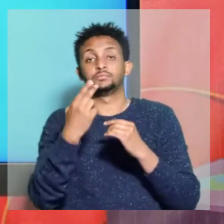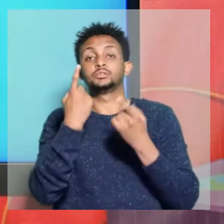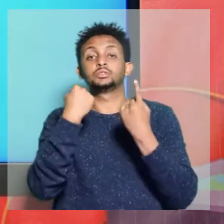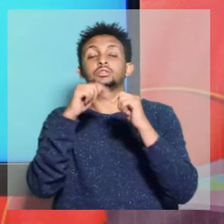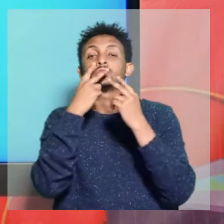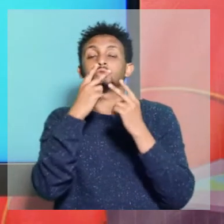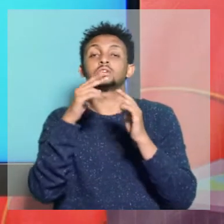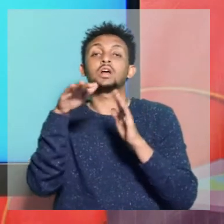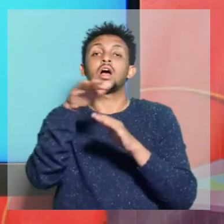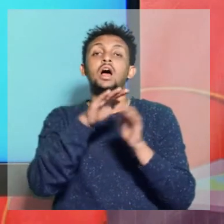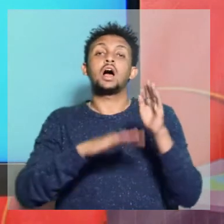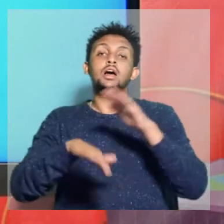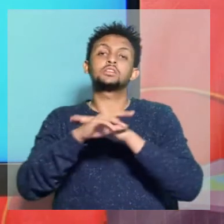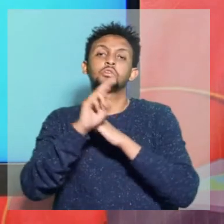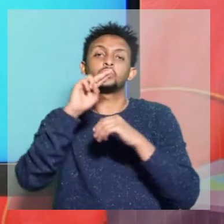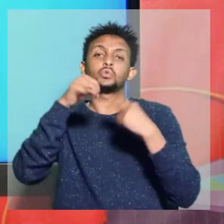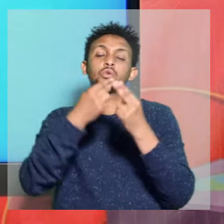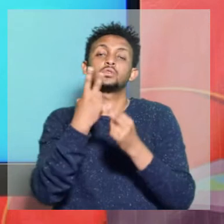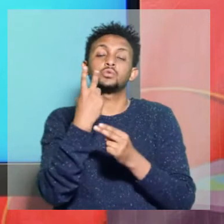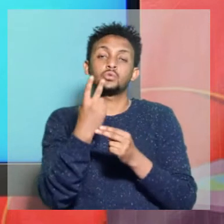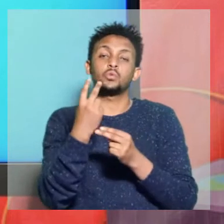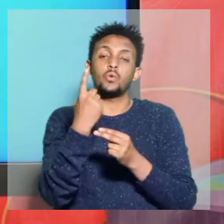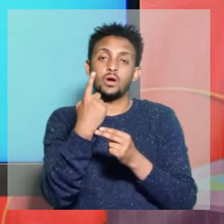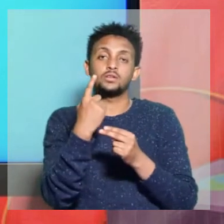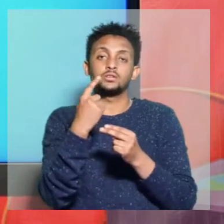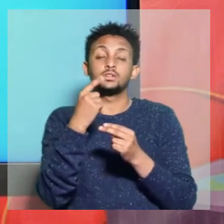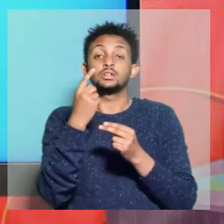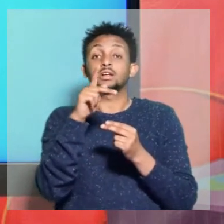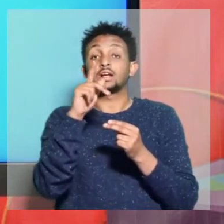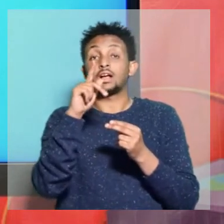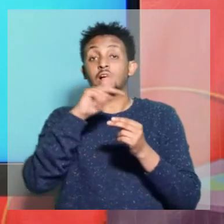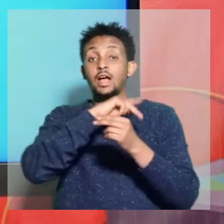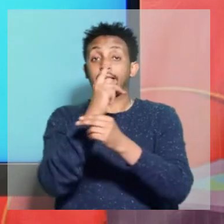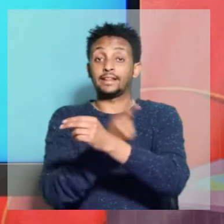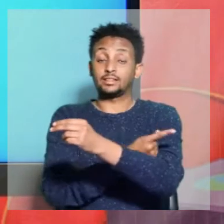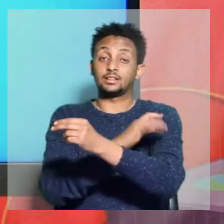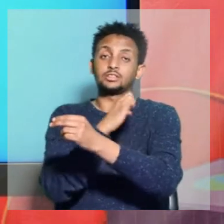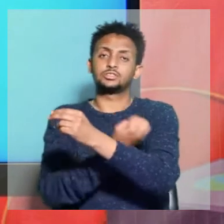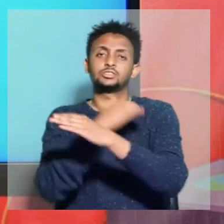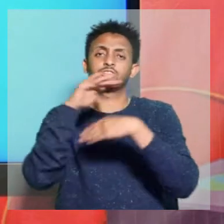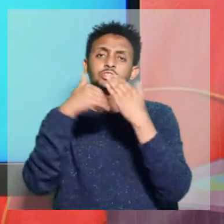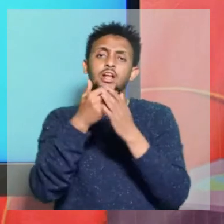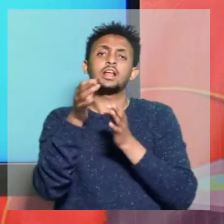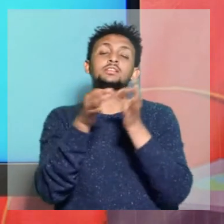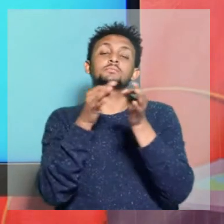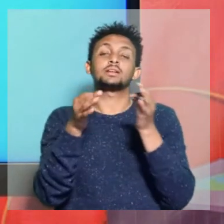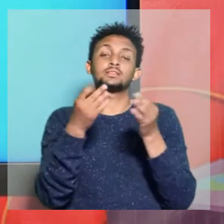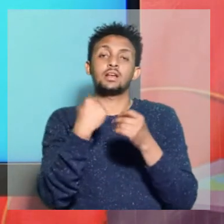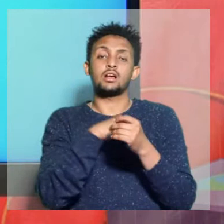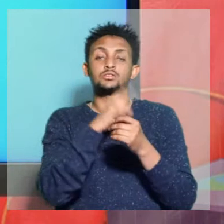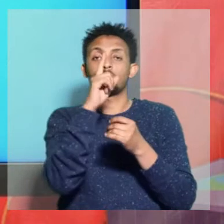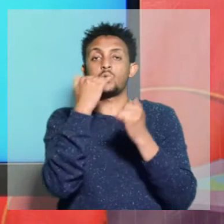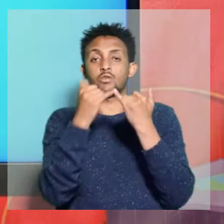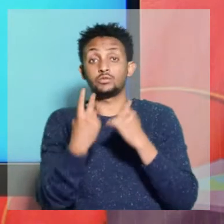to see this under Unit 5 work energy and power concept. Anyways, kinetic energy generally expressed as 1